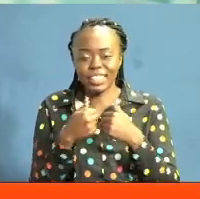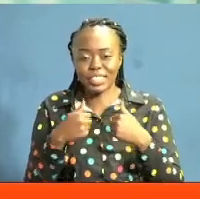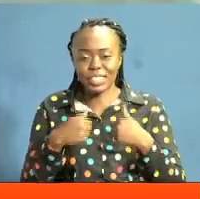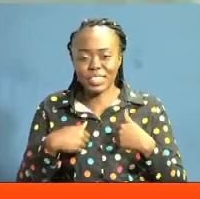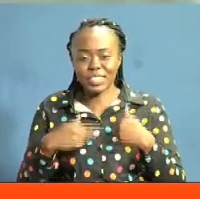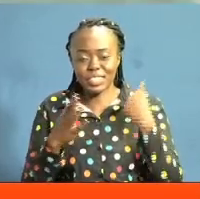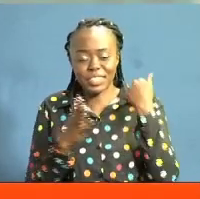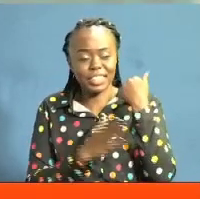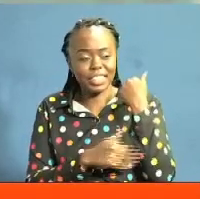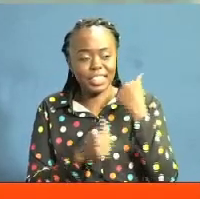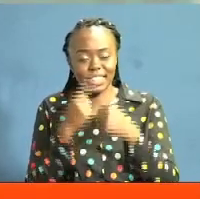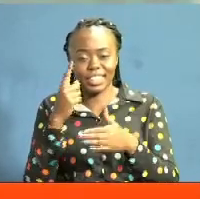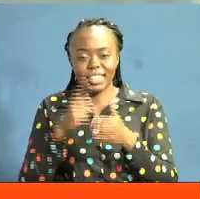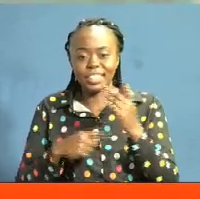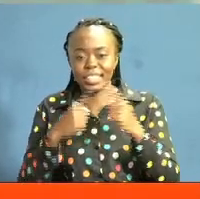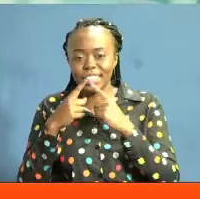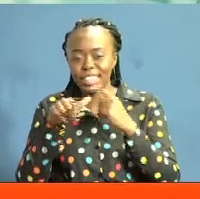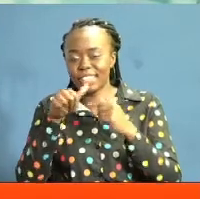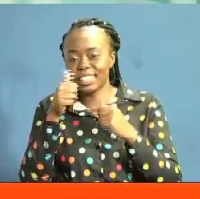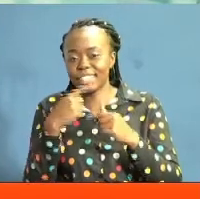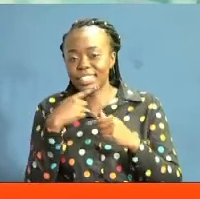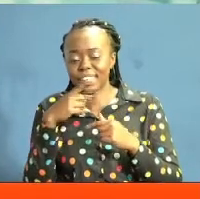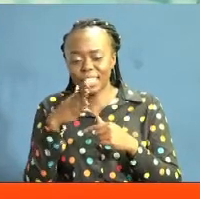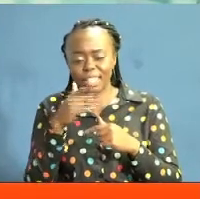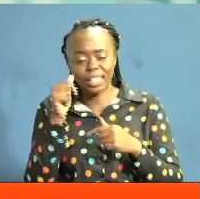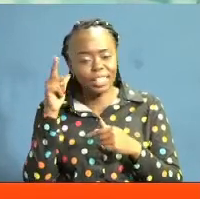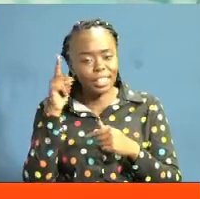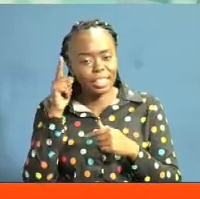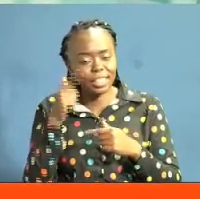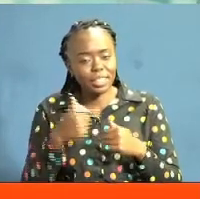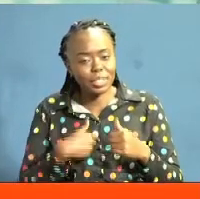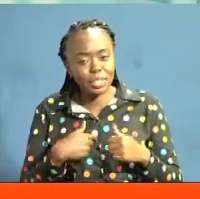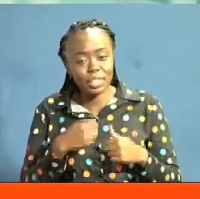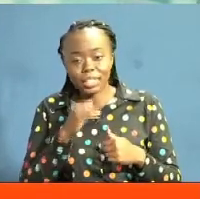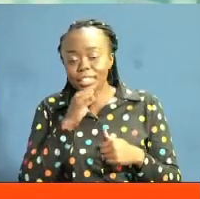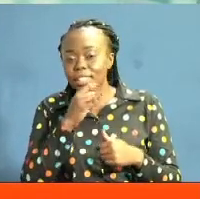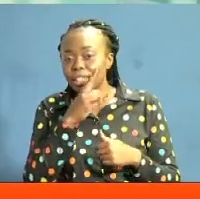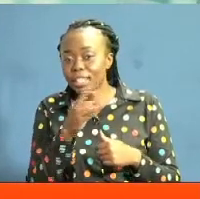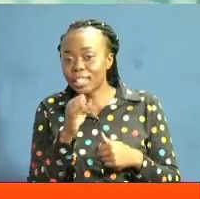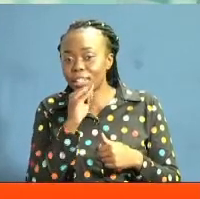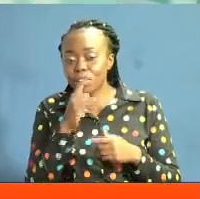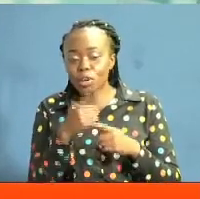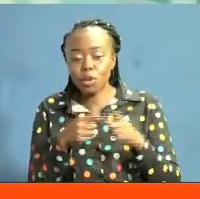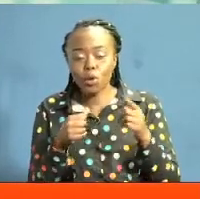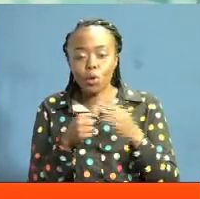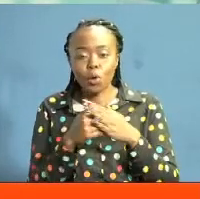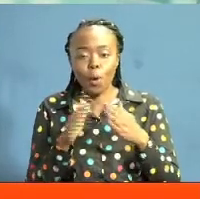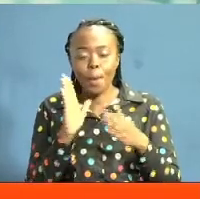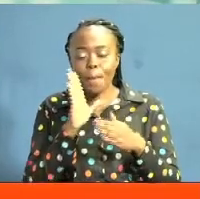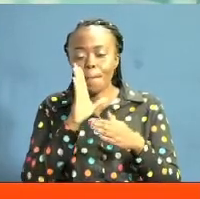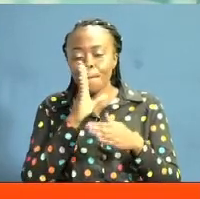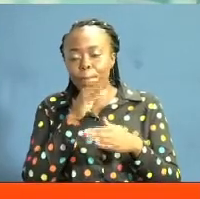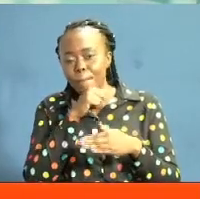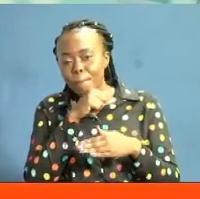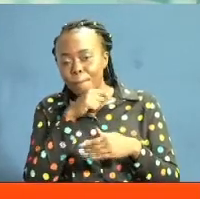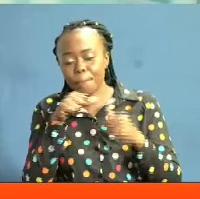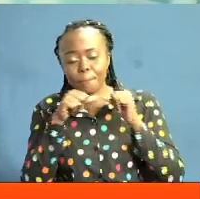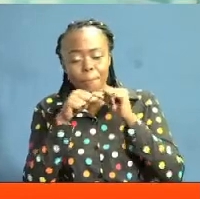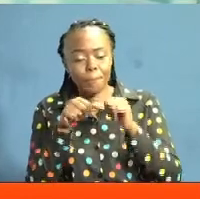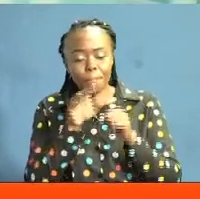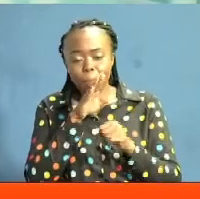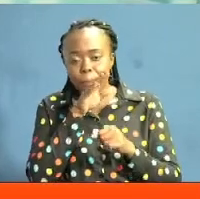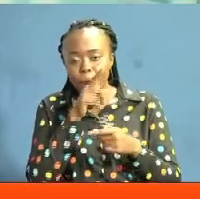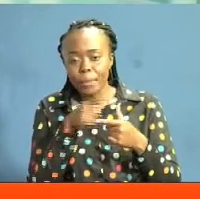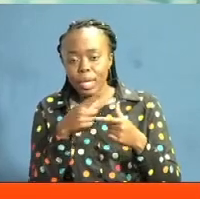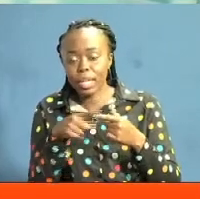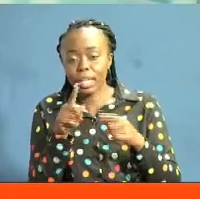to tell every teenager there that is listening to me, there is power in purity. Stay pure. Then